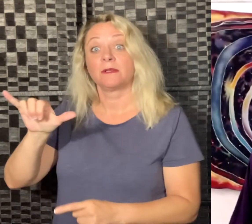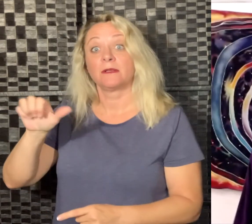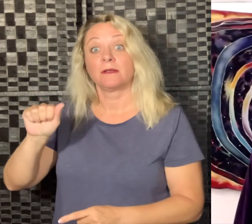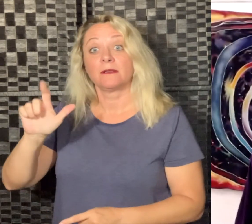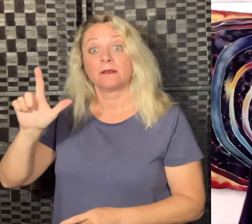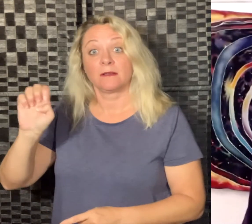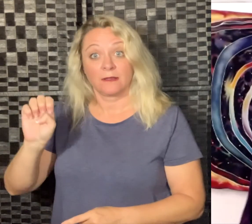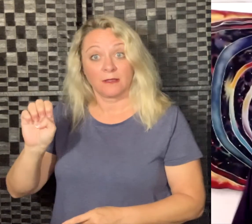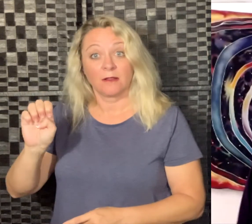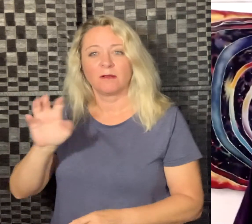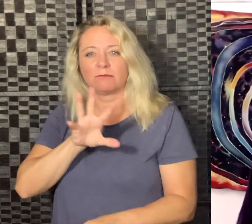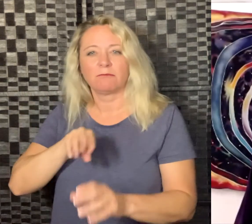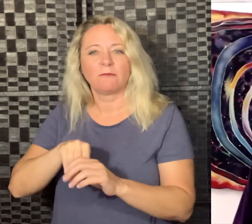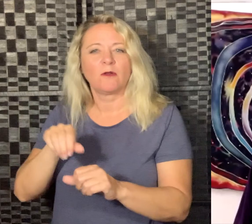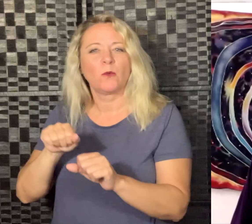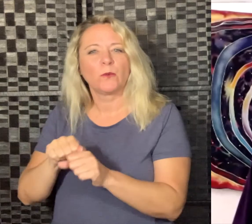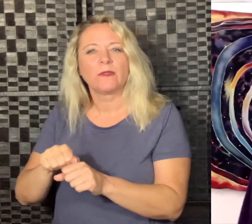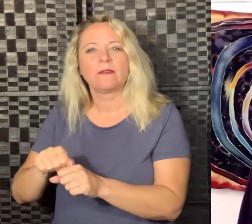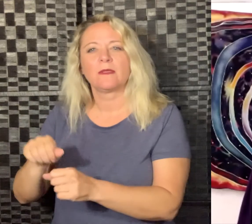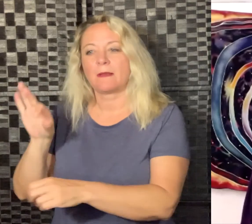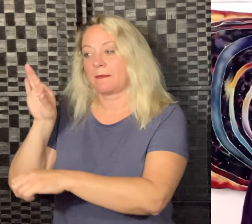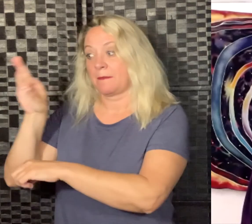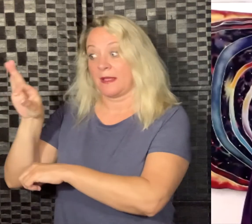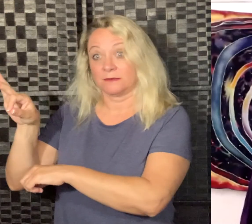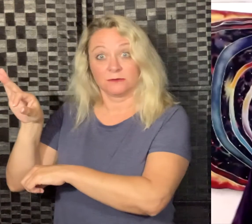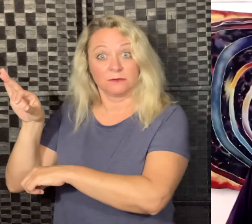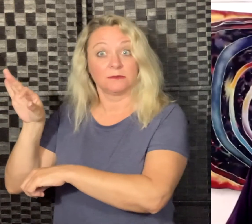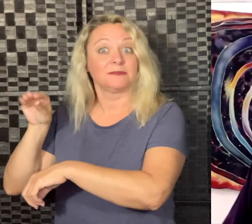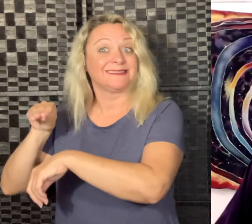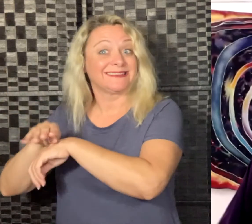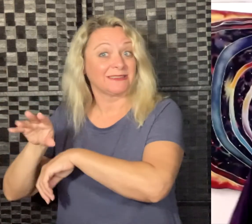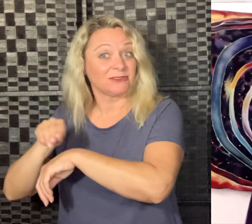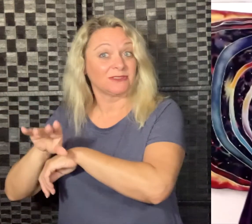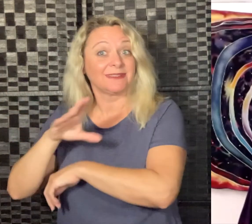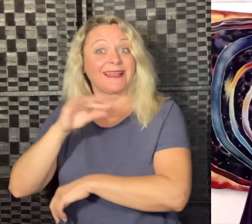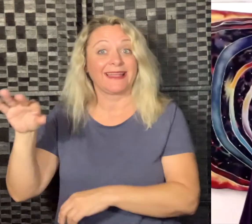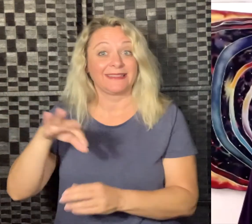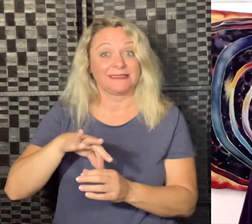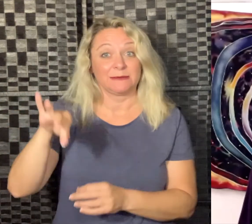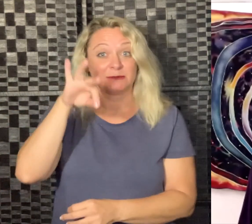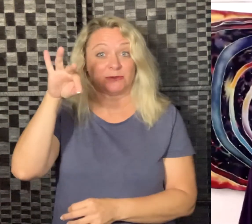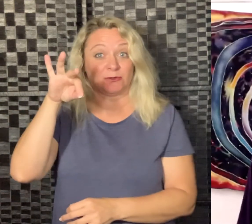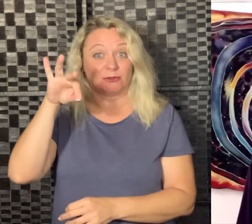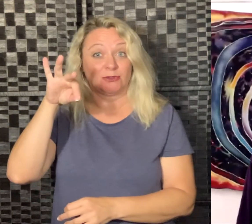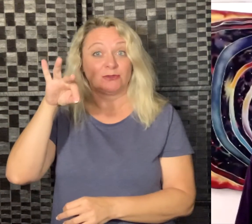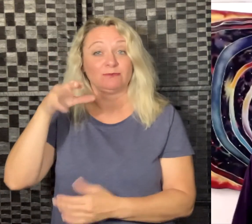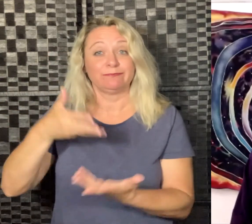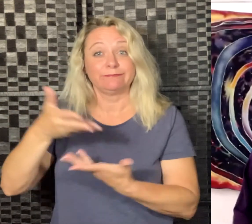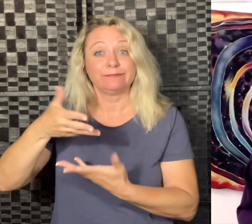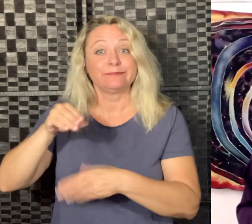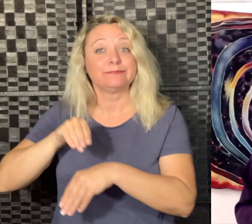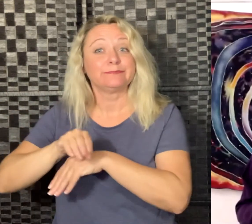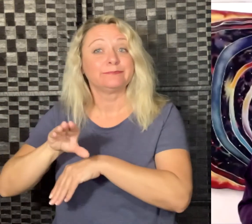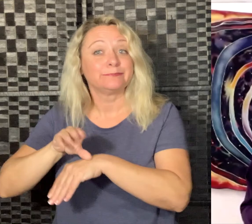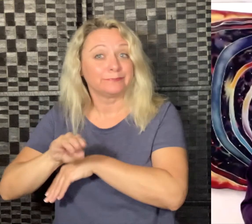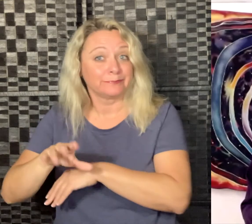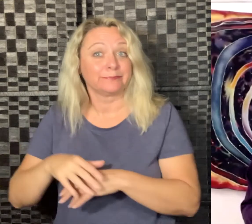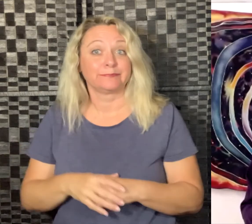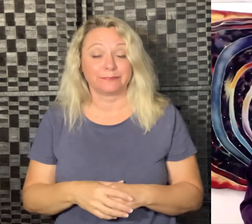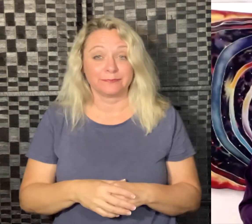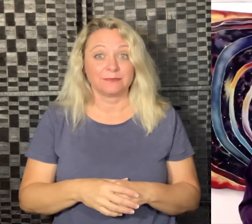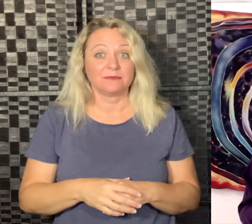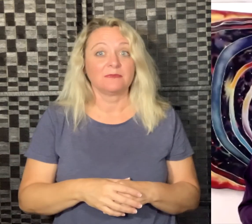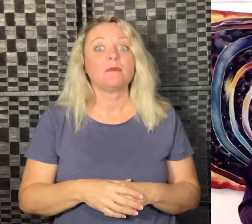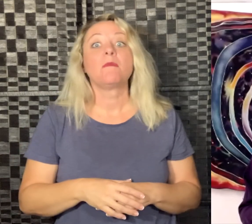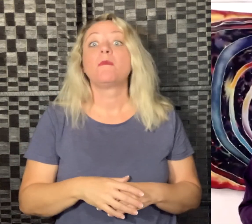counseling and spiritual consulting. I've been in the field for 40 years, as I said. You can find more